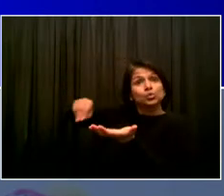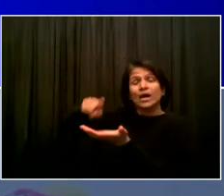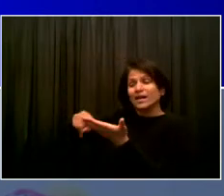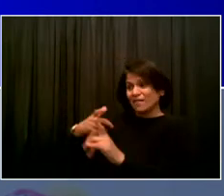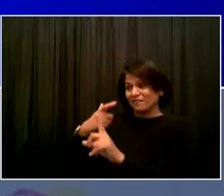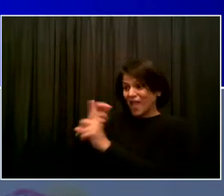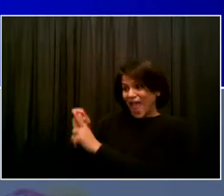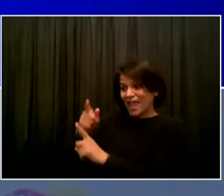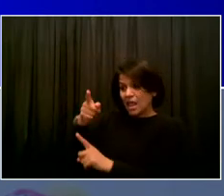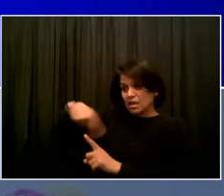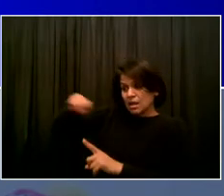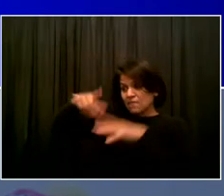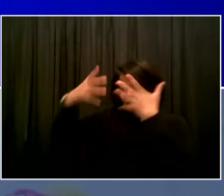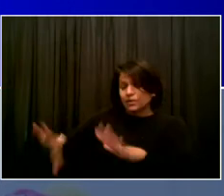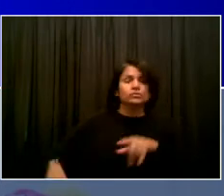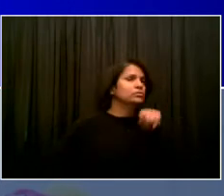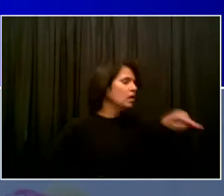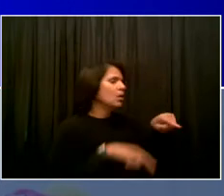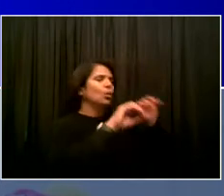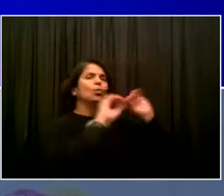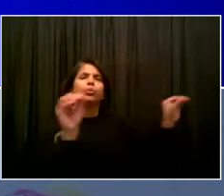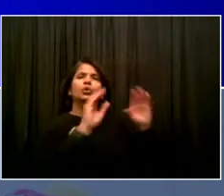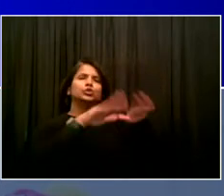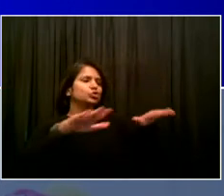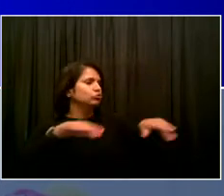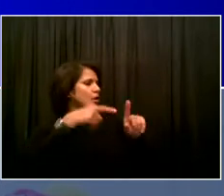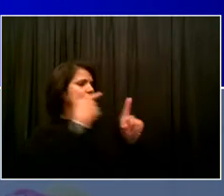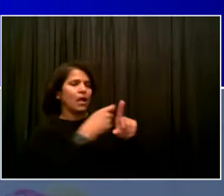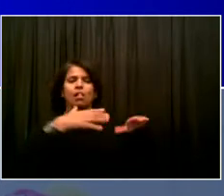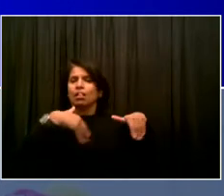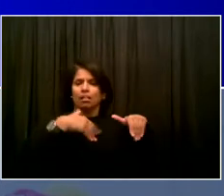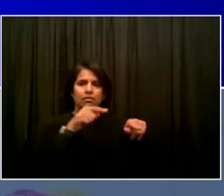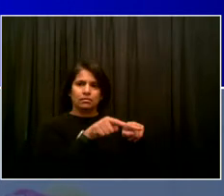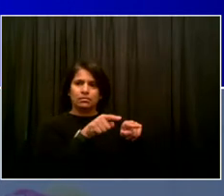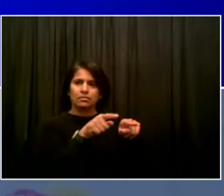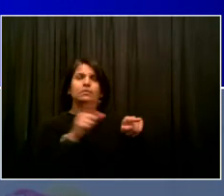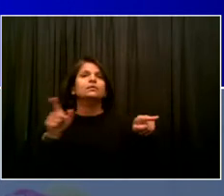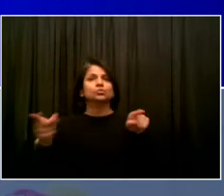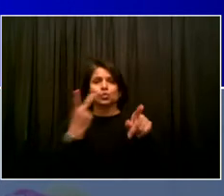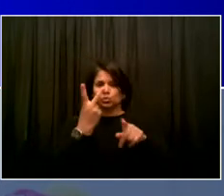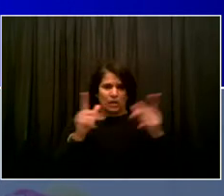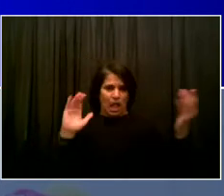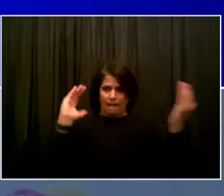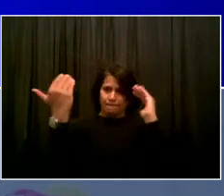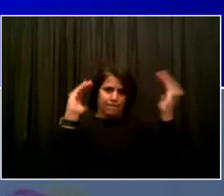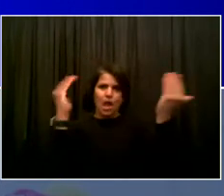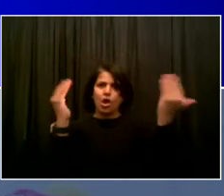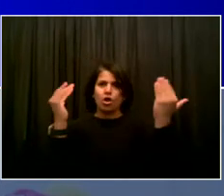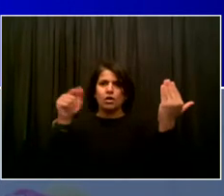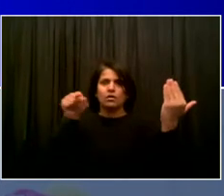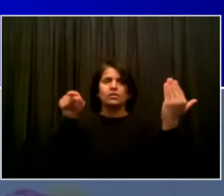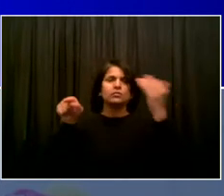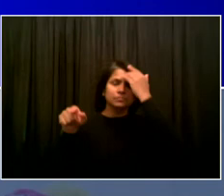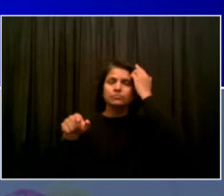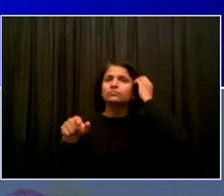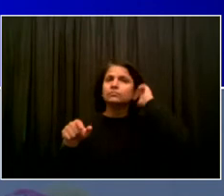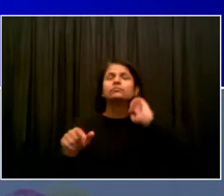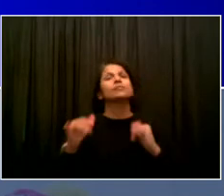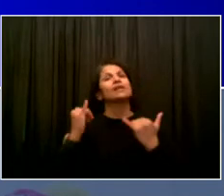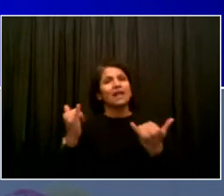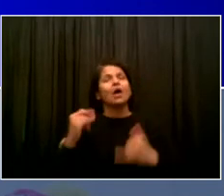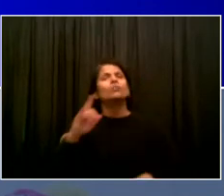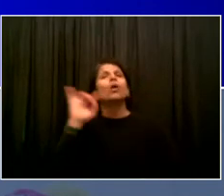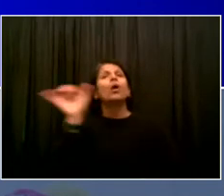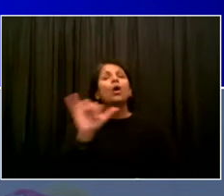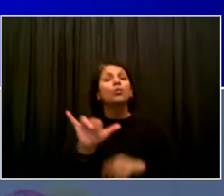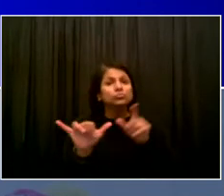course, teachers and staff as well. We're going to do a big push to get more consent forms so we can get a bigger and bigger sample of the school. These are the things we're going to do to